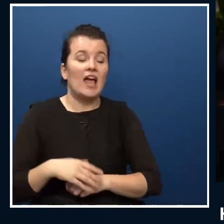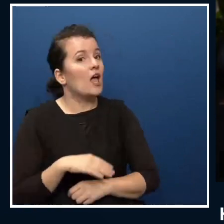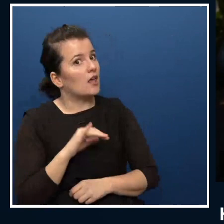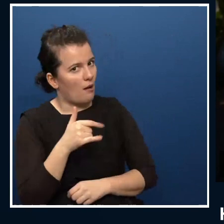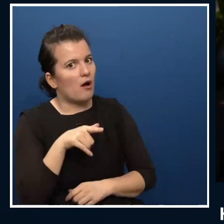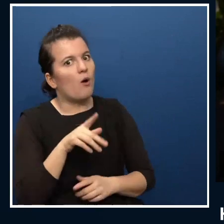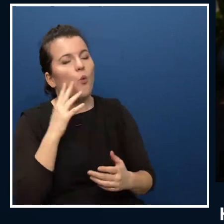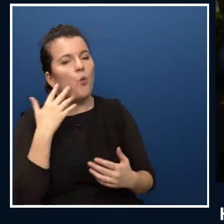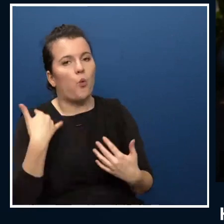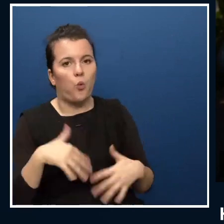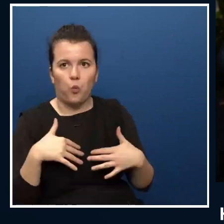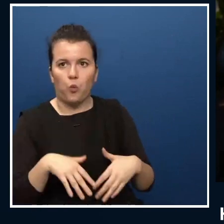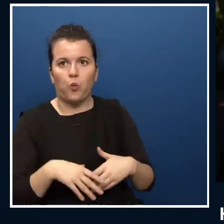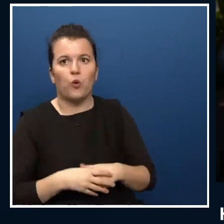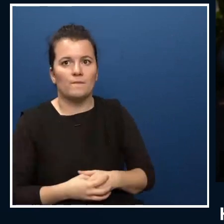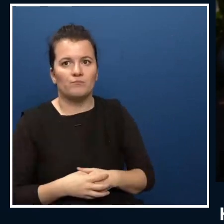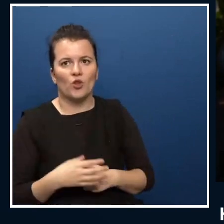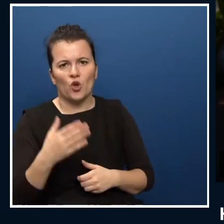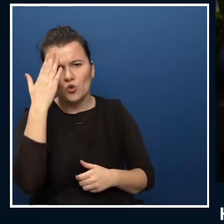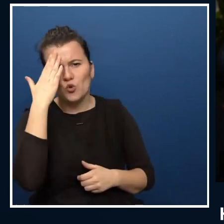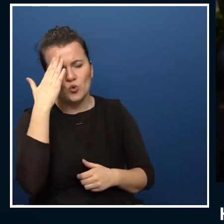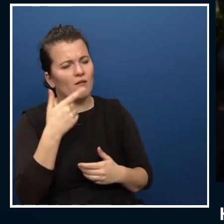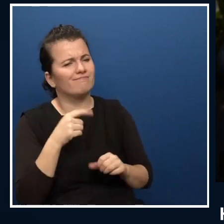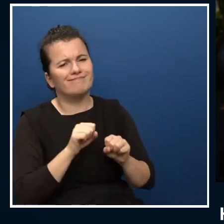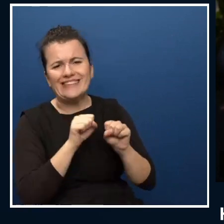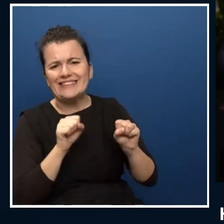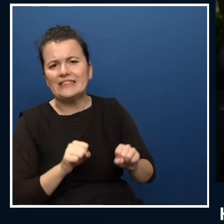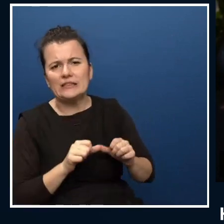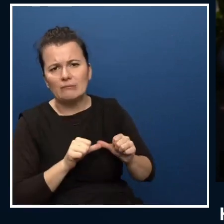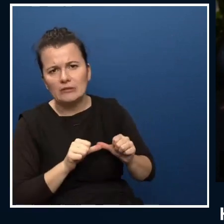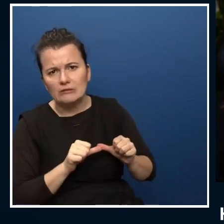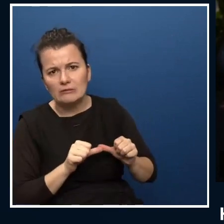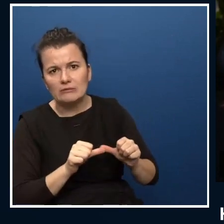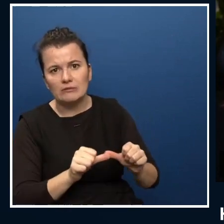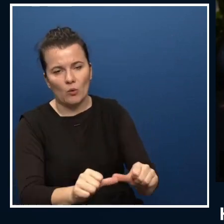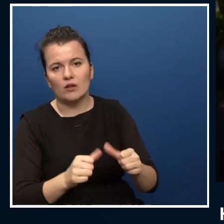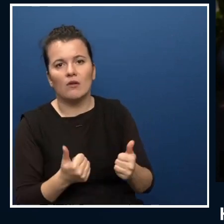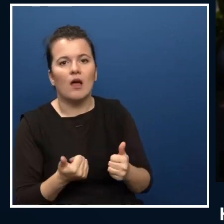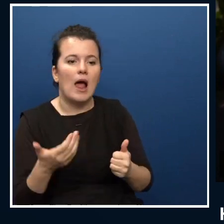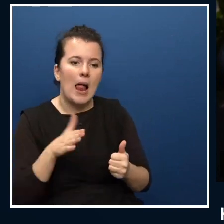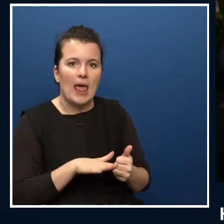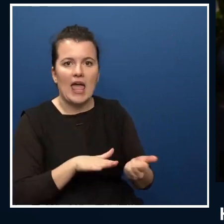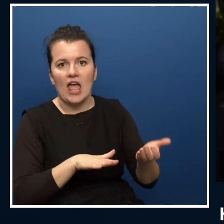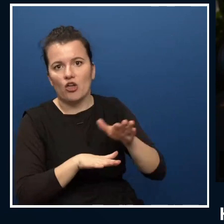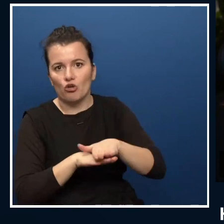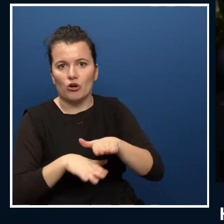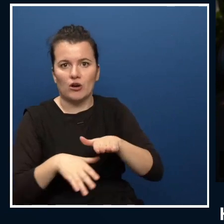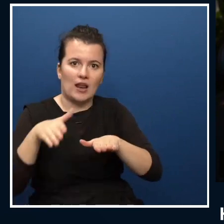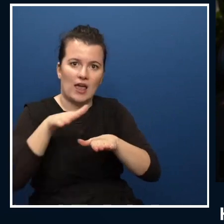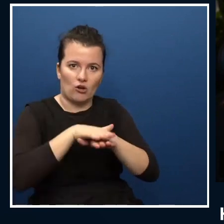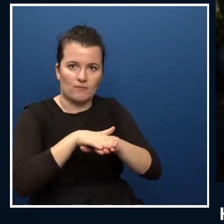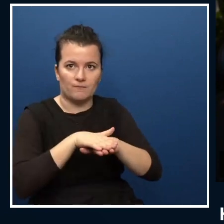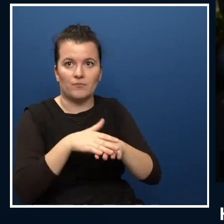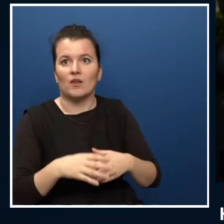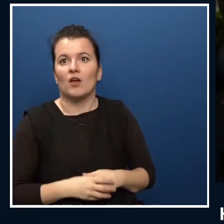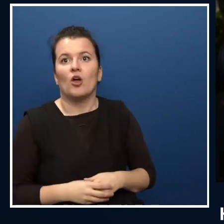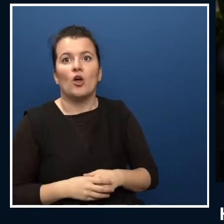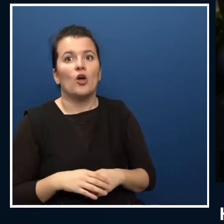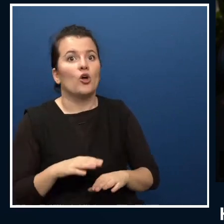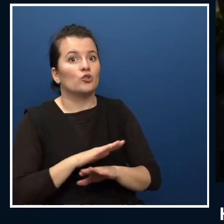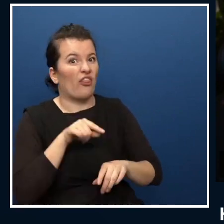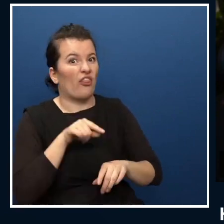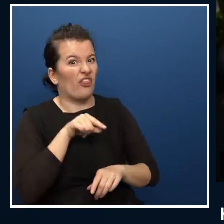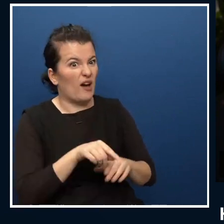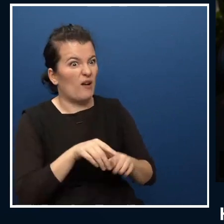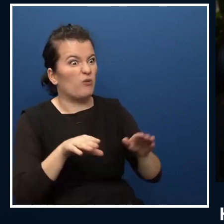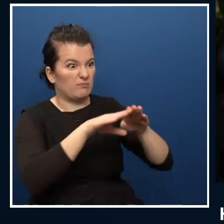there's layers, right? So it was on a physical machine. It was not on a virtual machine. And this is unfortunate because I